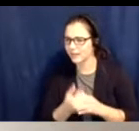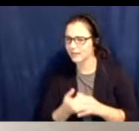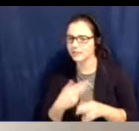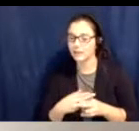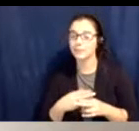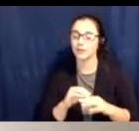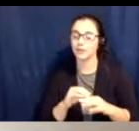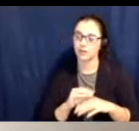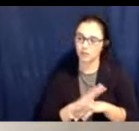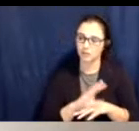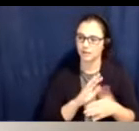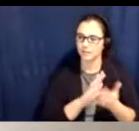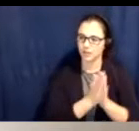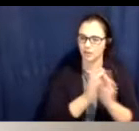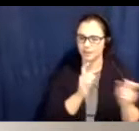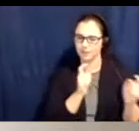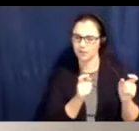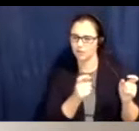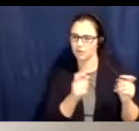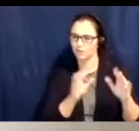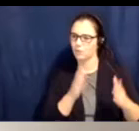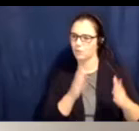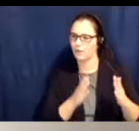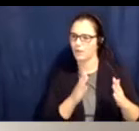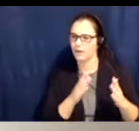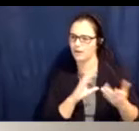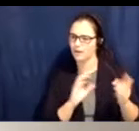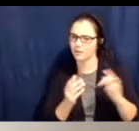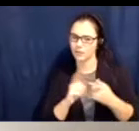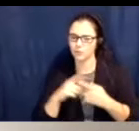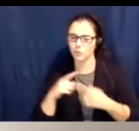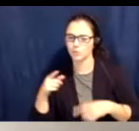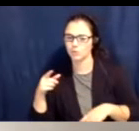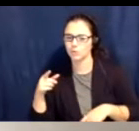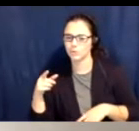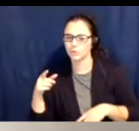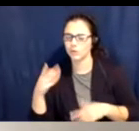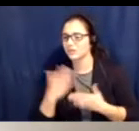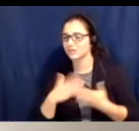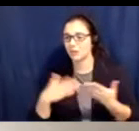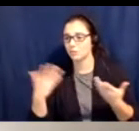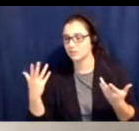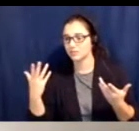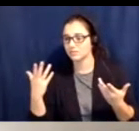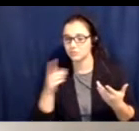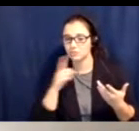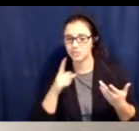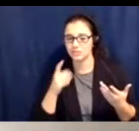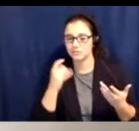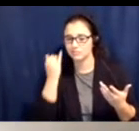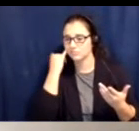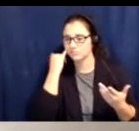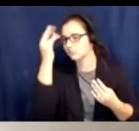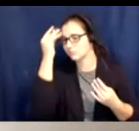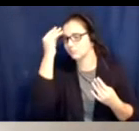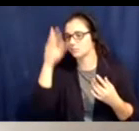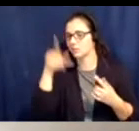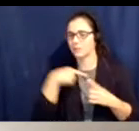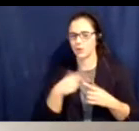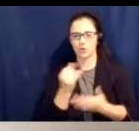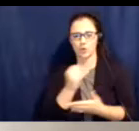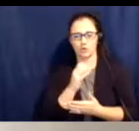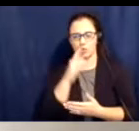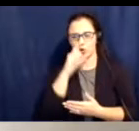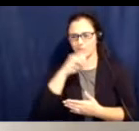robotic, as opposed to, Uh, um, and some were just really. I mean, if you think of what does